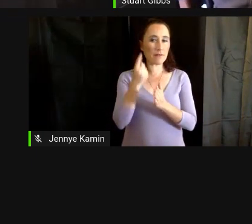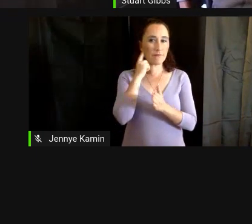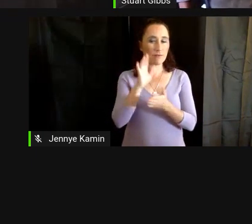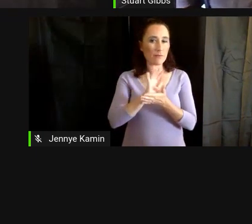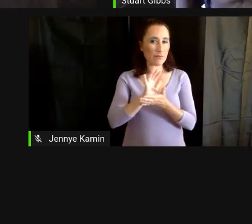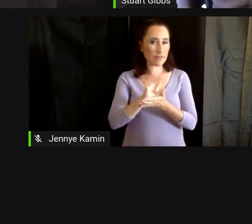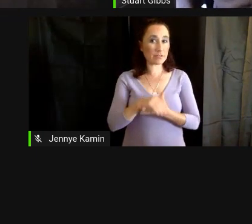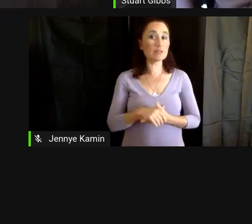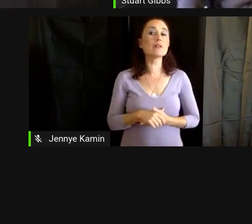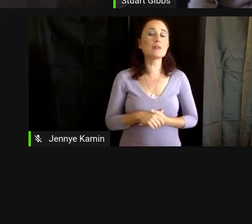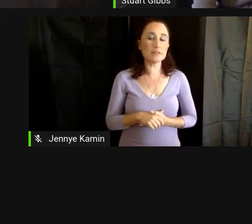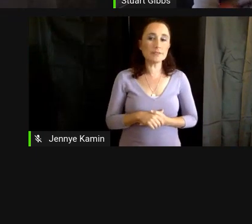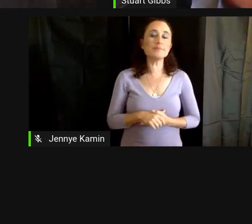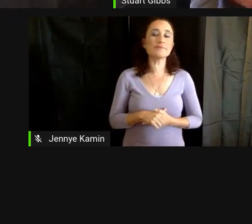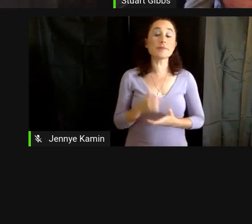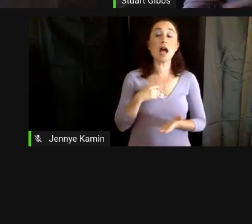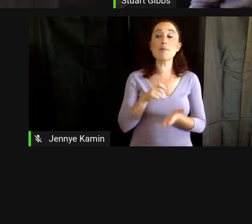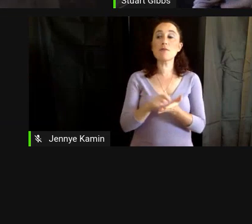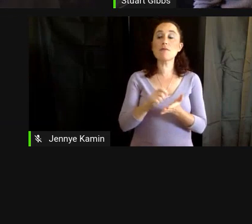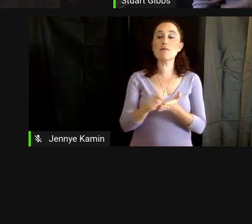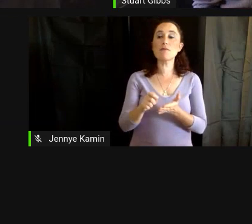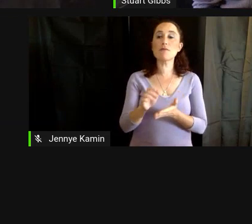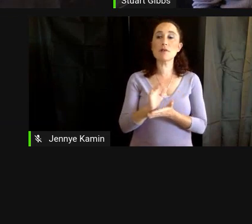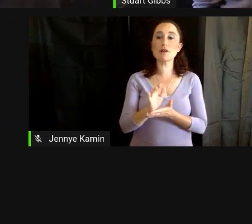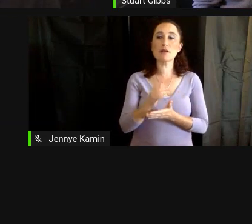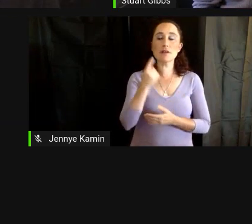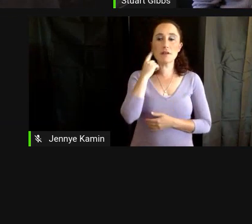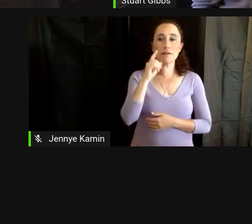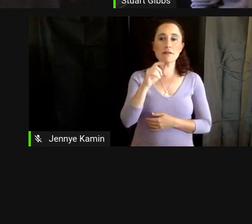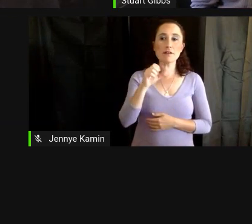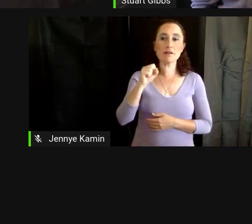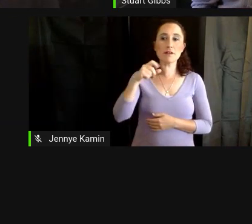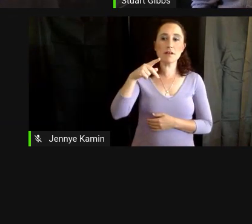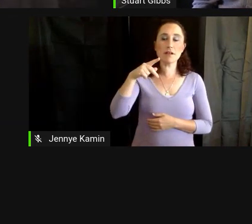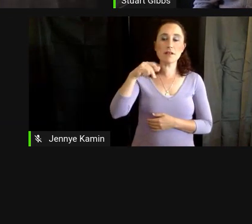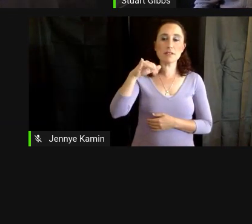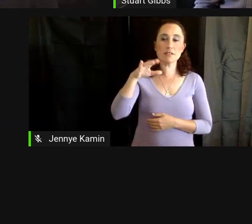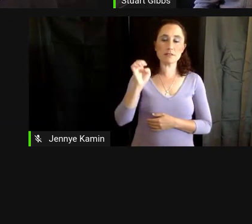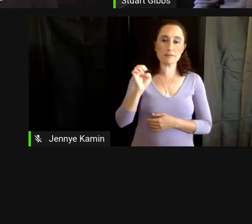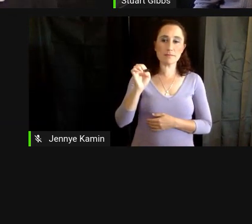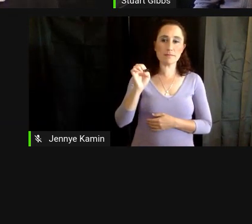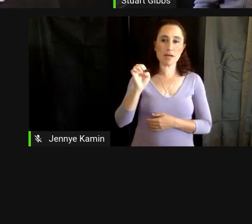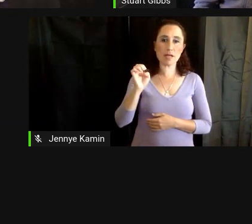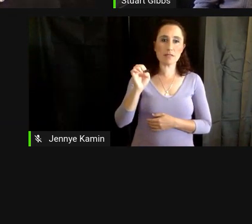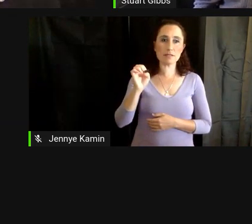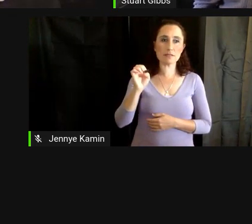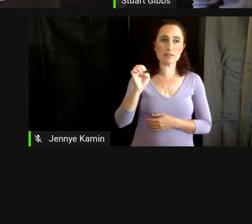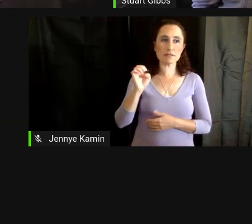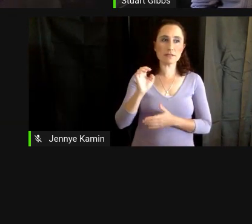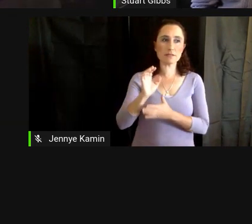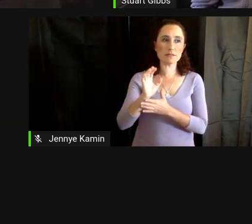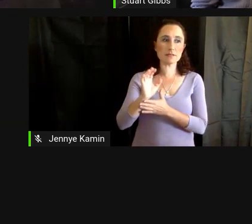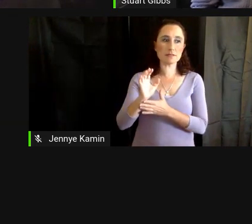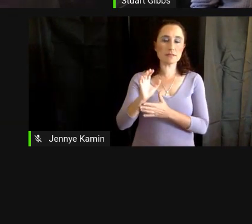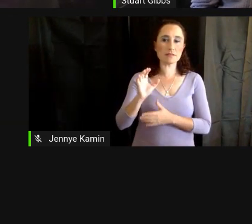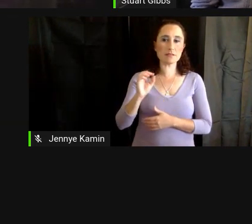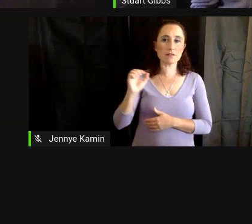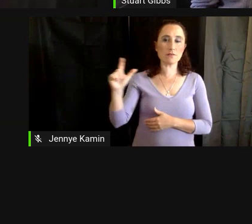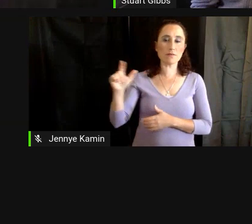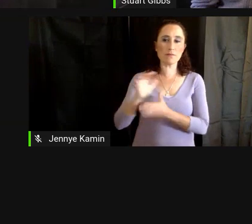movies. Well, I'm writing the screenplay for Spy School movie. Oh, okay. Yes, that's right. That's awesome. That's so cool. So